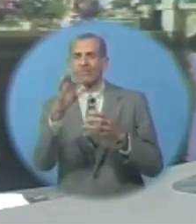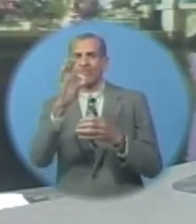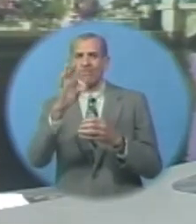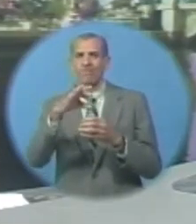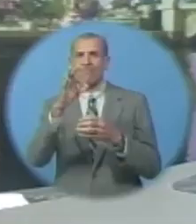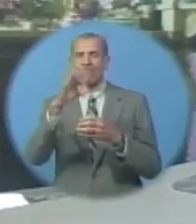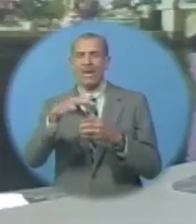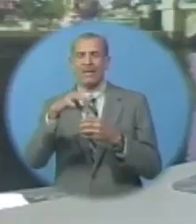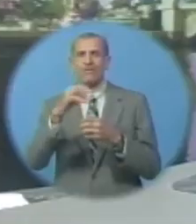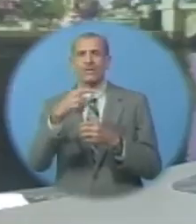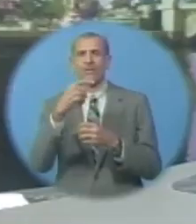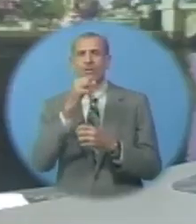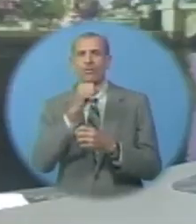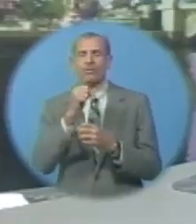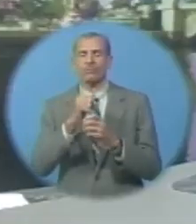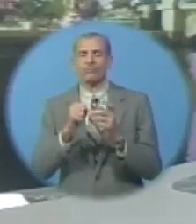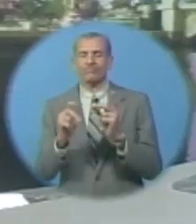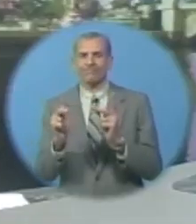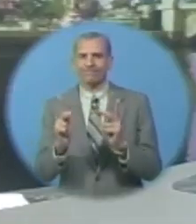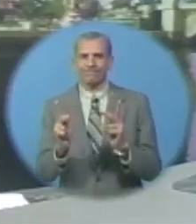facility for the elderly.